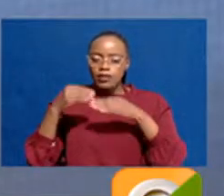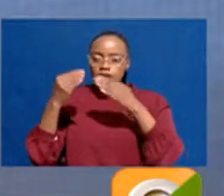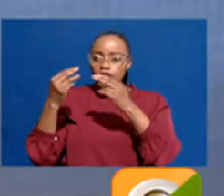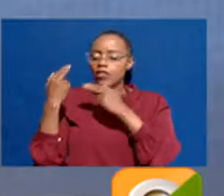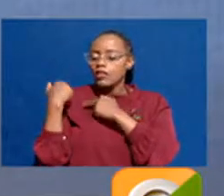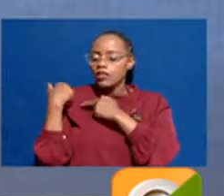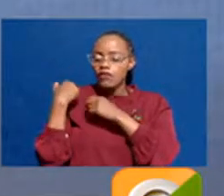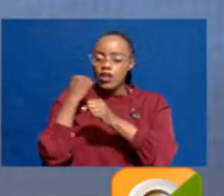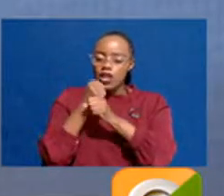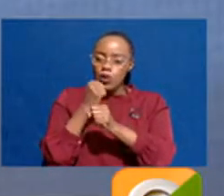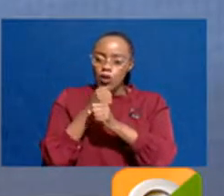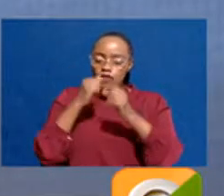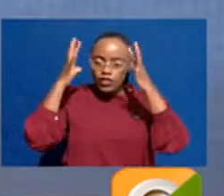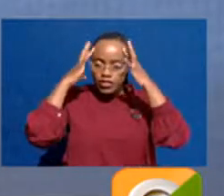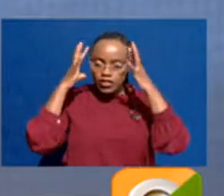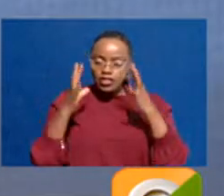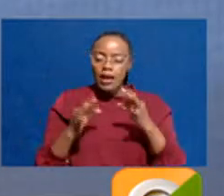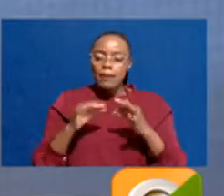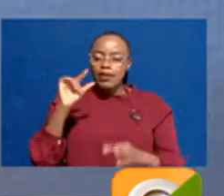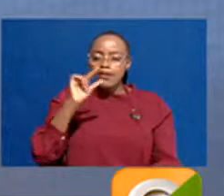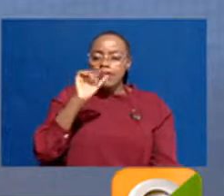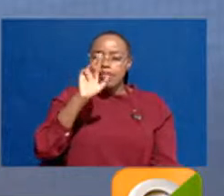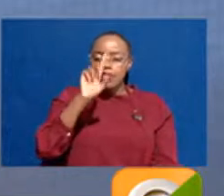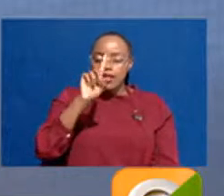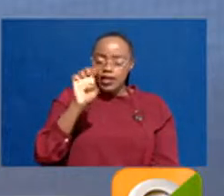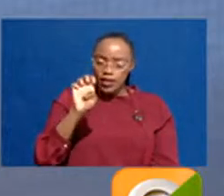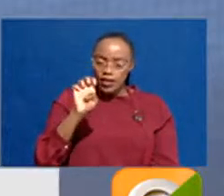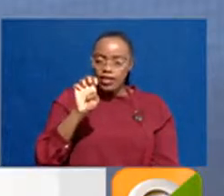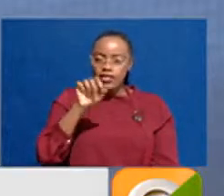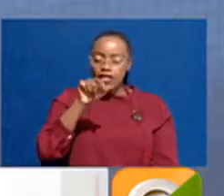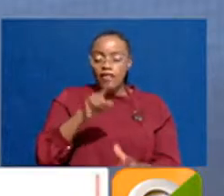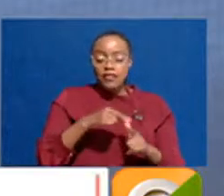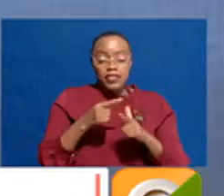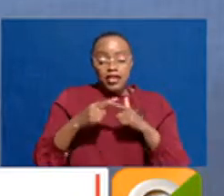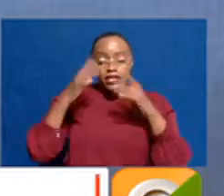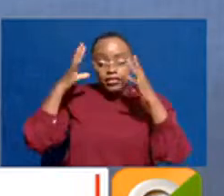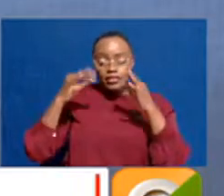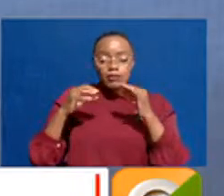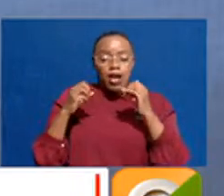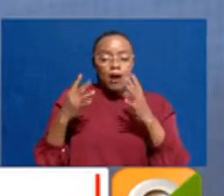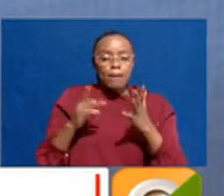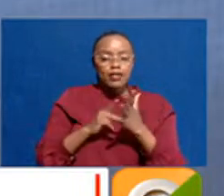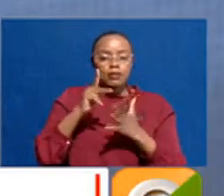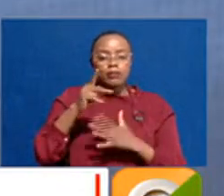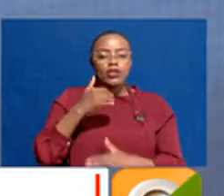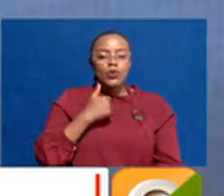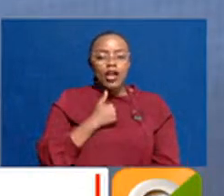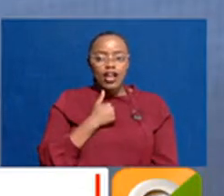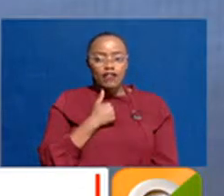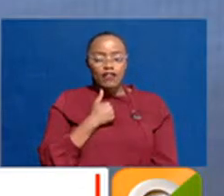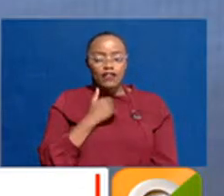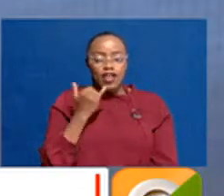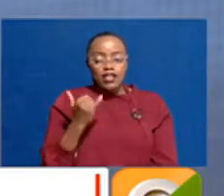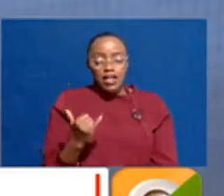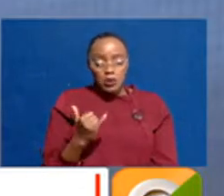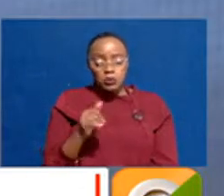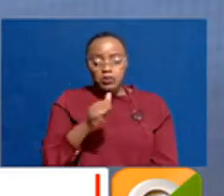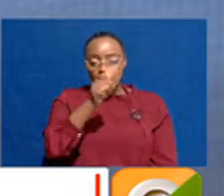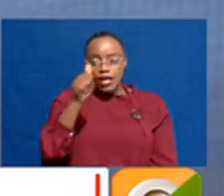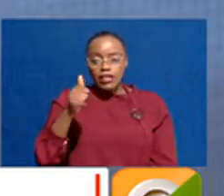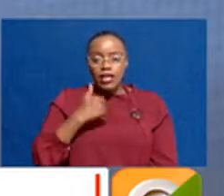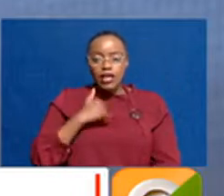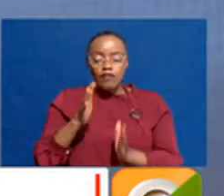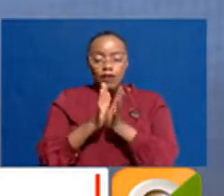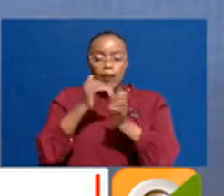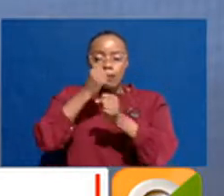a worth, which determines the grade, then the grade obviously then determines mm-hmm. the pay. Mm-hmm. Now, there are other